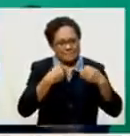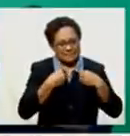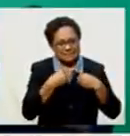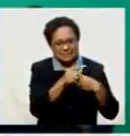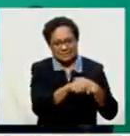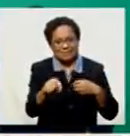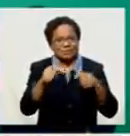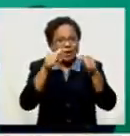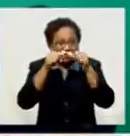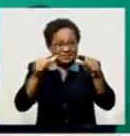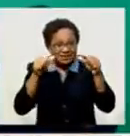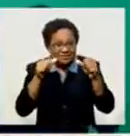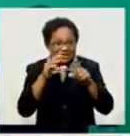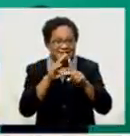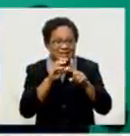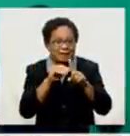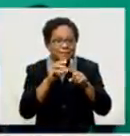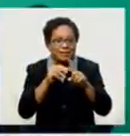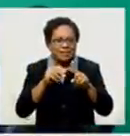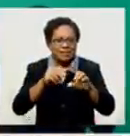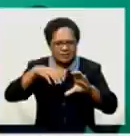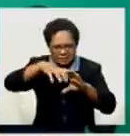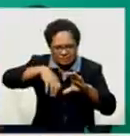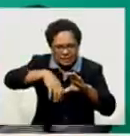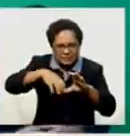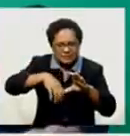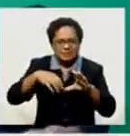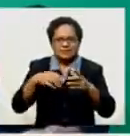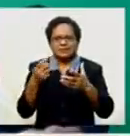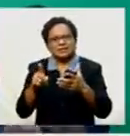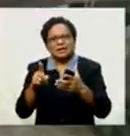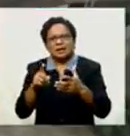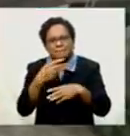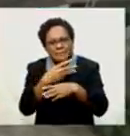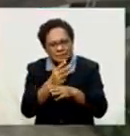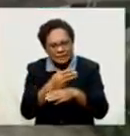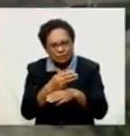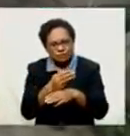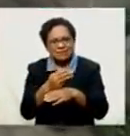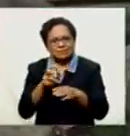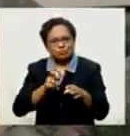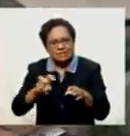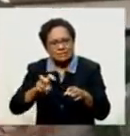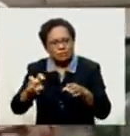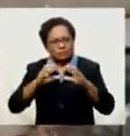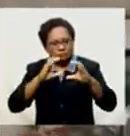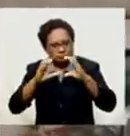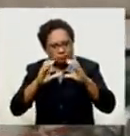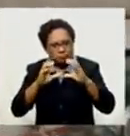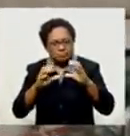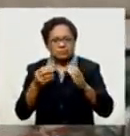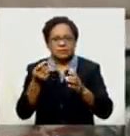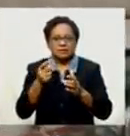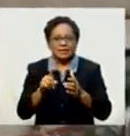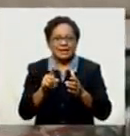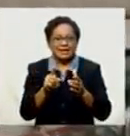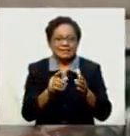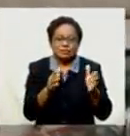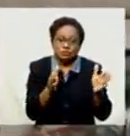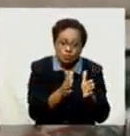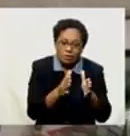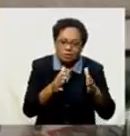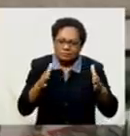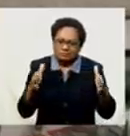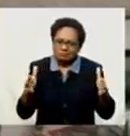including agriculture, mining and quarrying, manufacturing, transport, communications and storage, small and micro